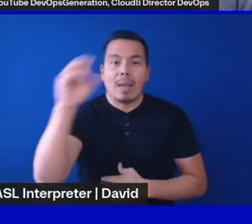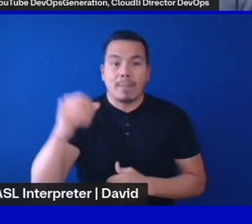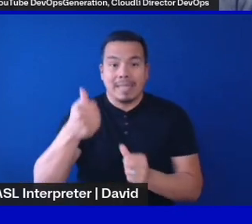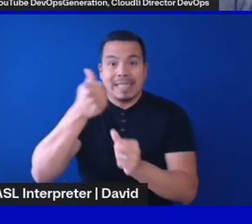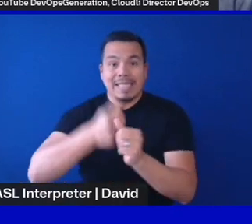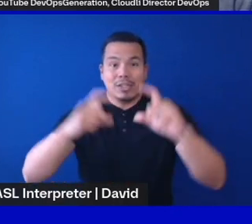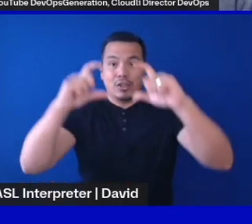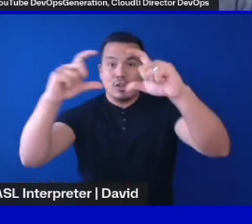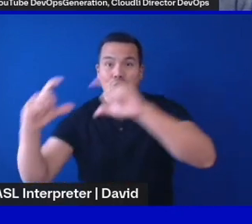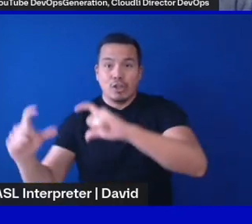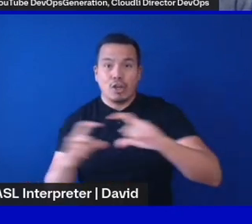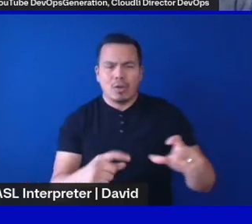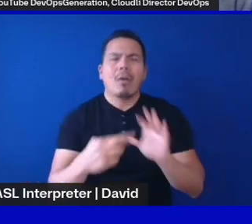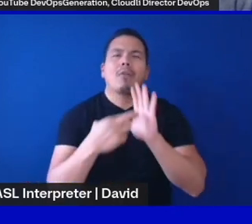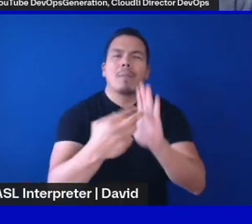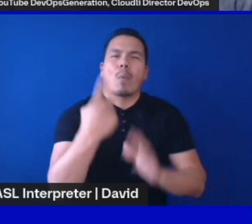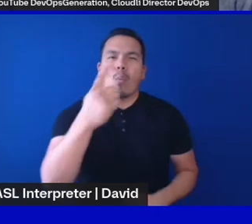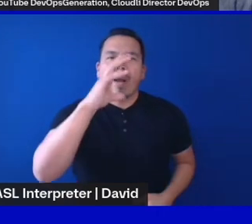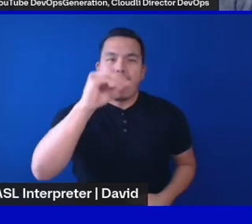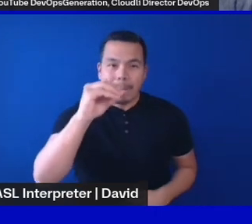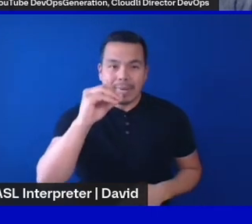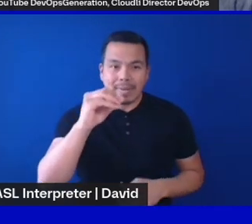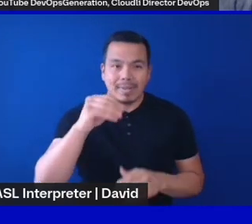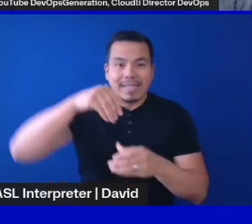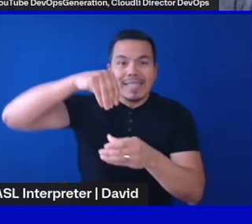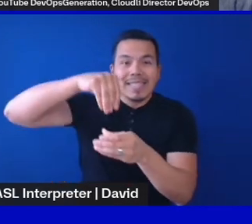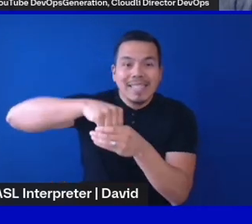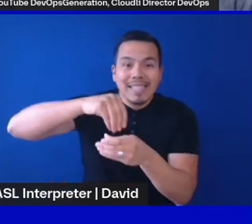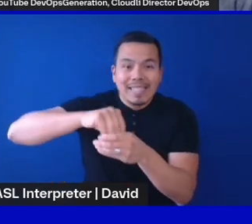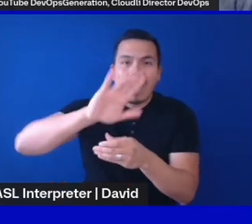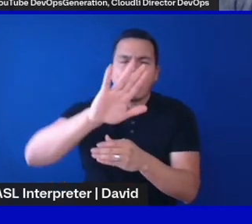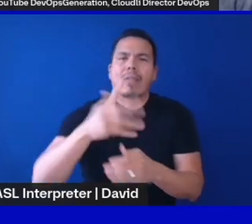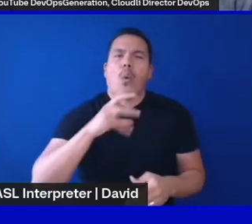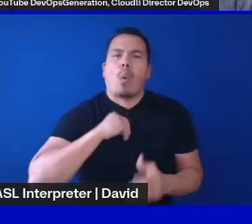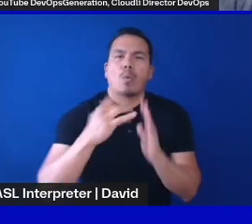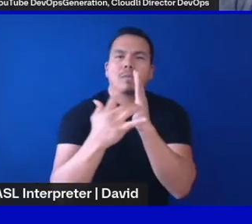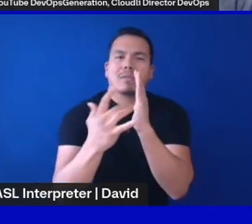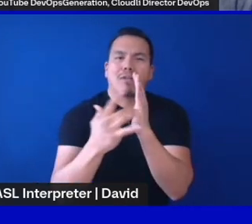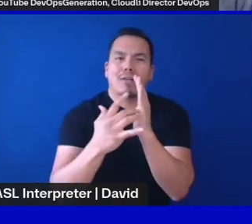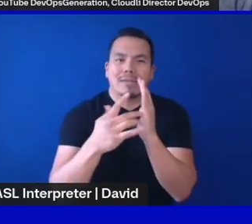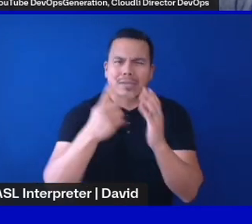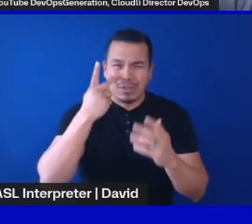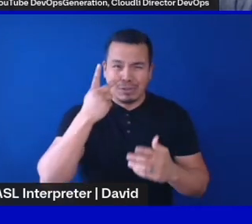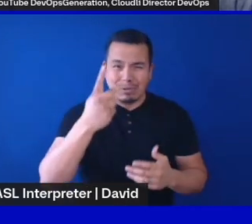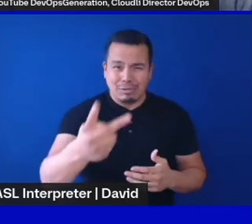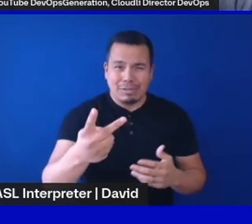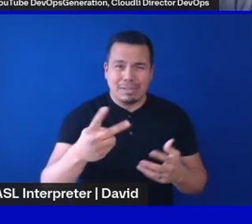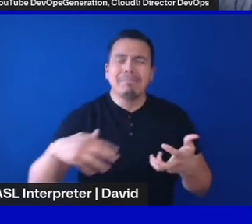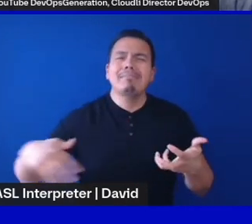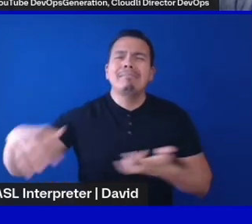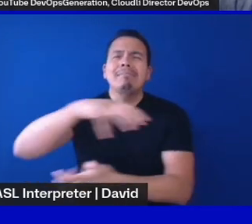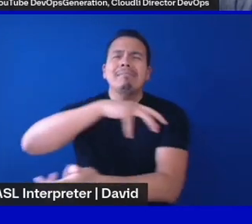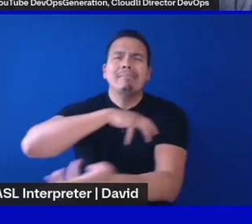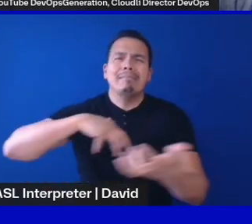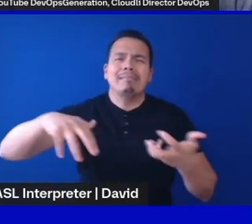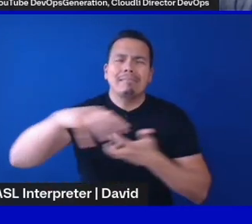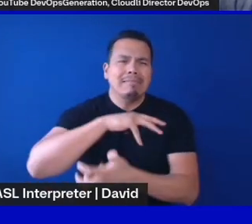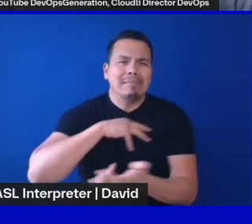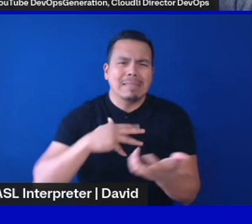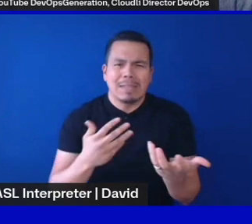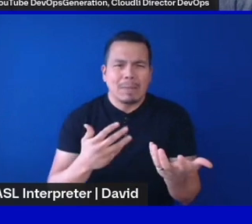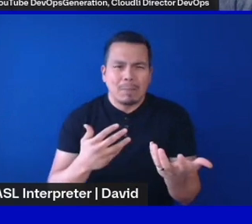represents one of the 3 companies. Inside each is a technology each one used. And as you can see, beyond new Linux